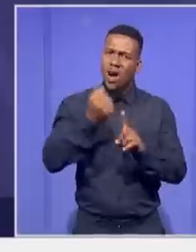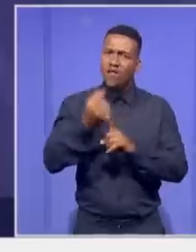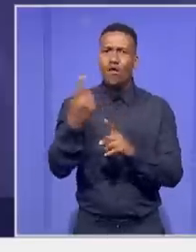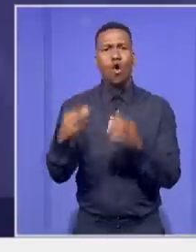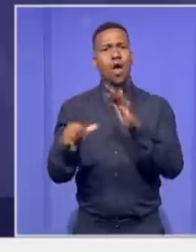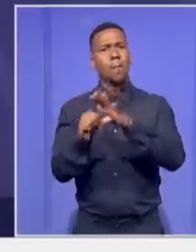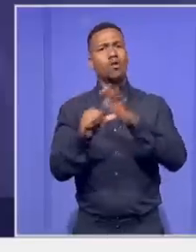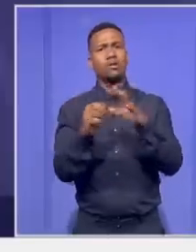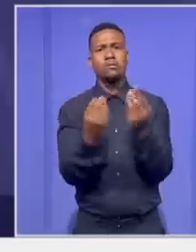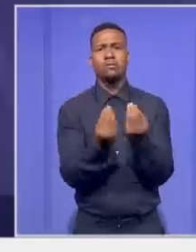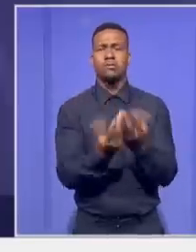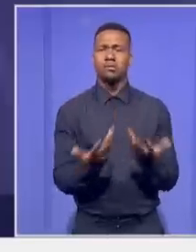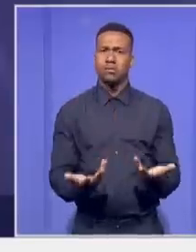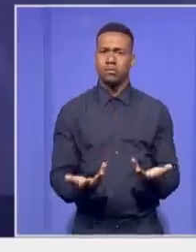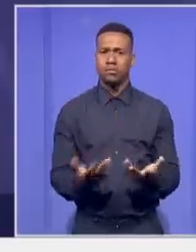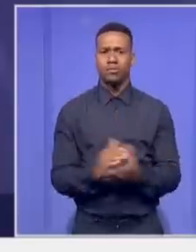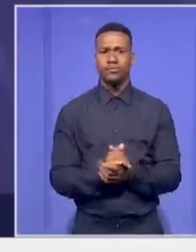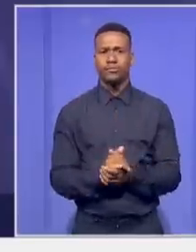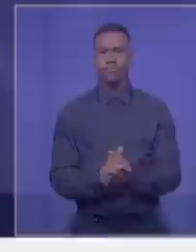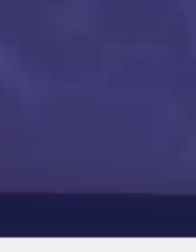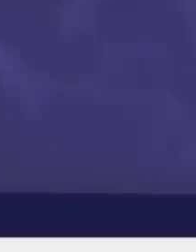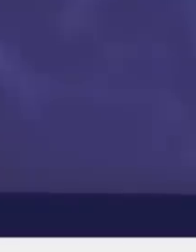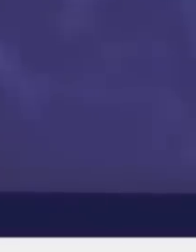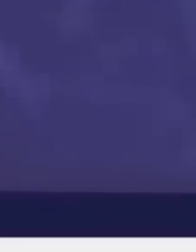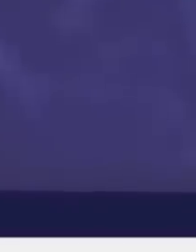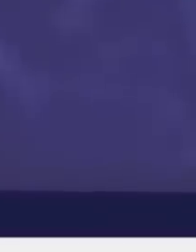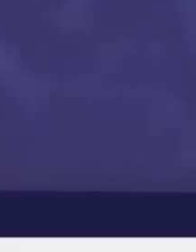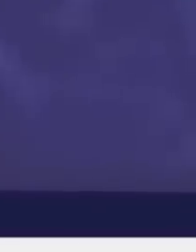in their lives.